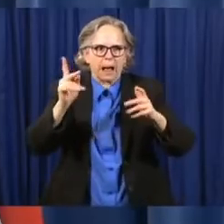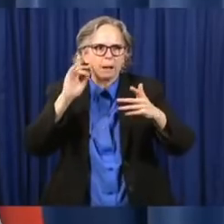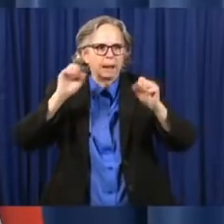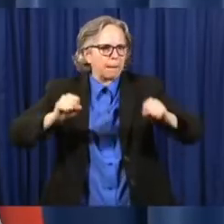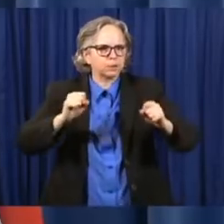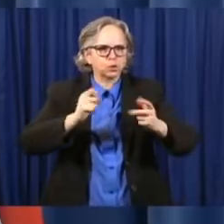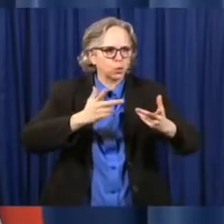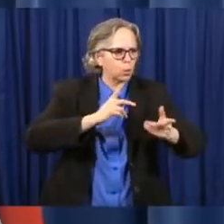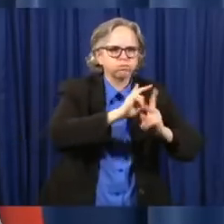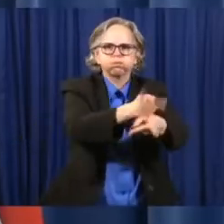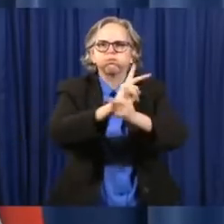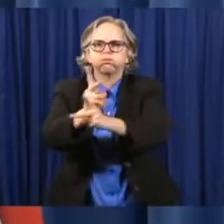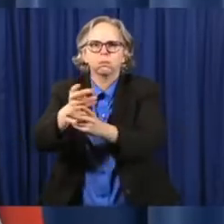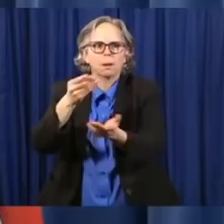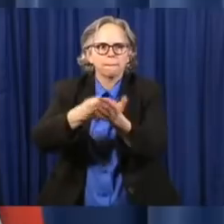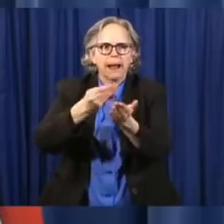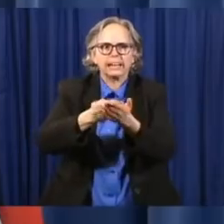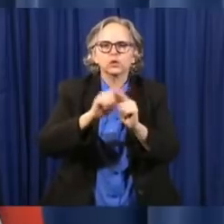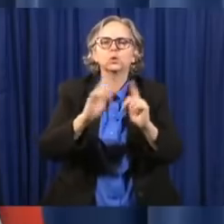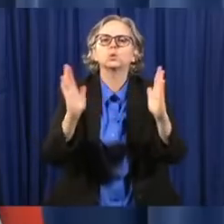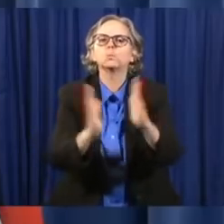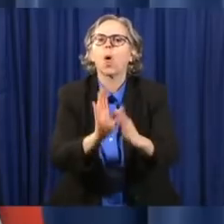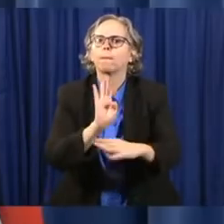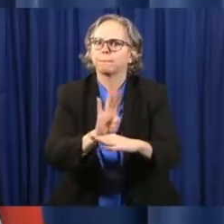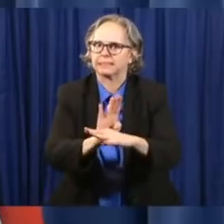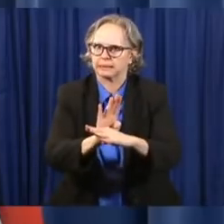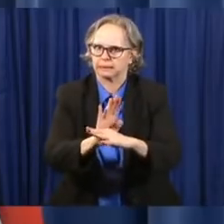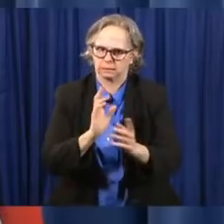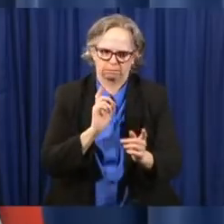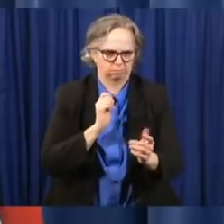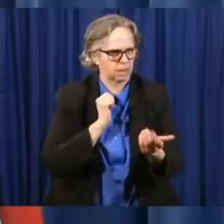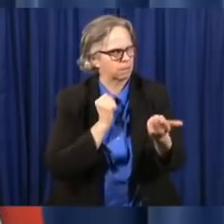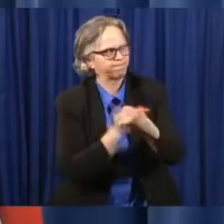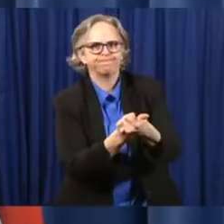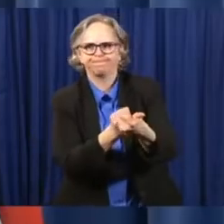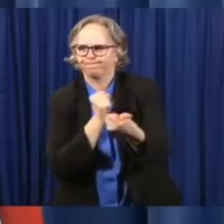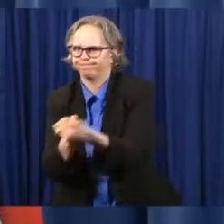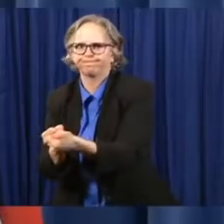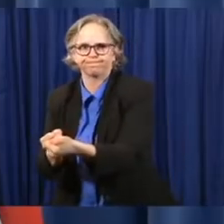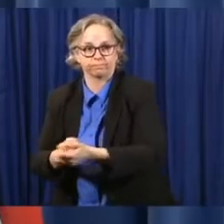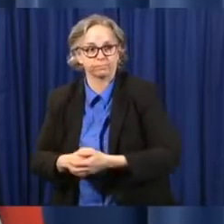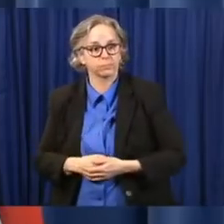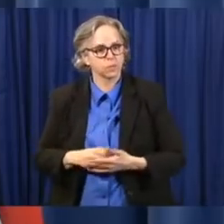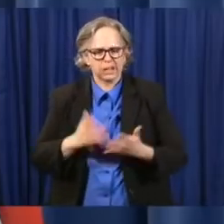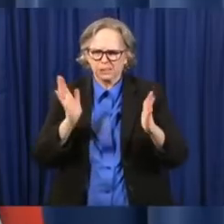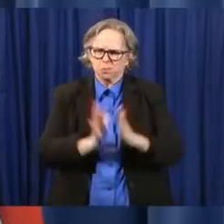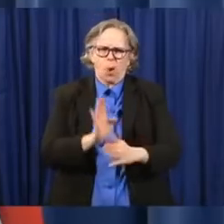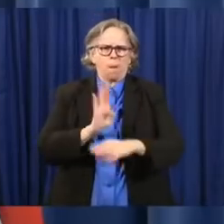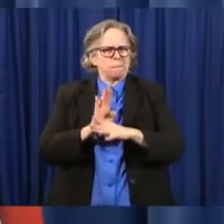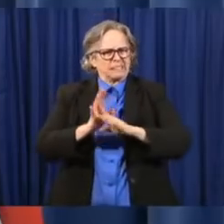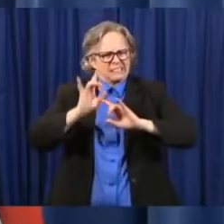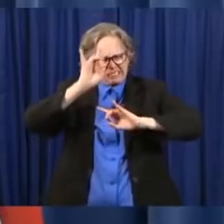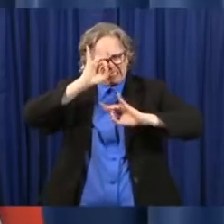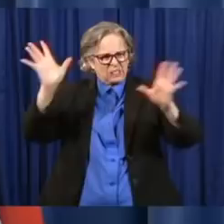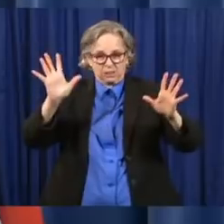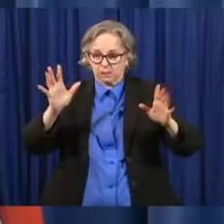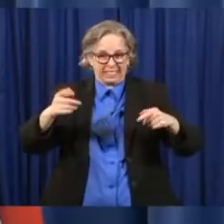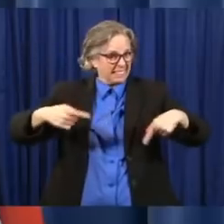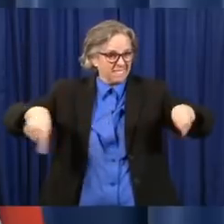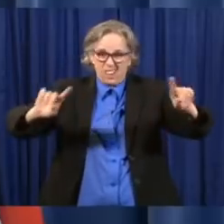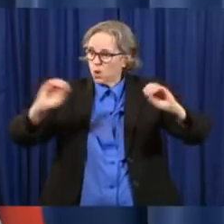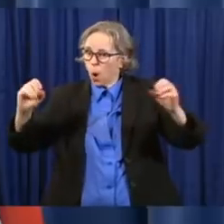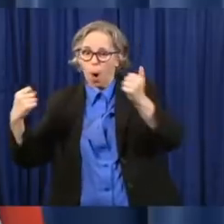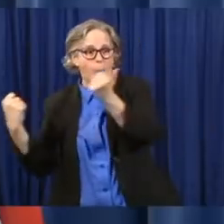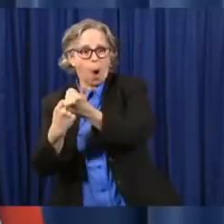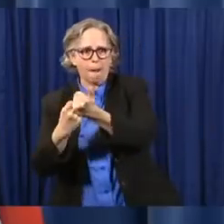on favorable terms for local businesses in good standing, small businesses that would otherwise not be able to access this